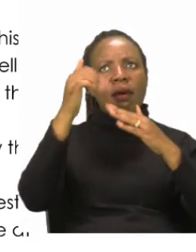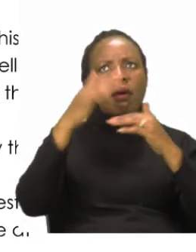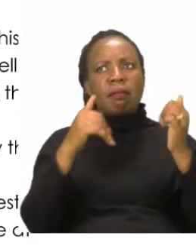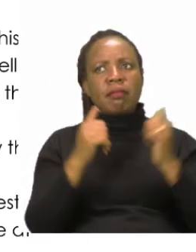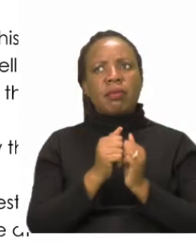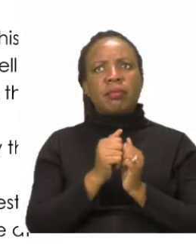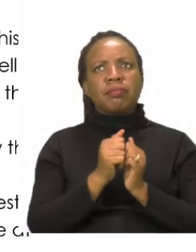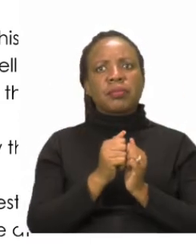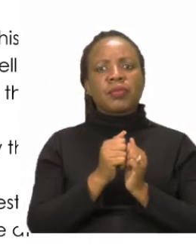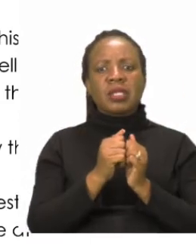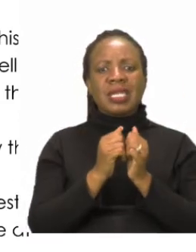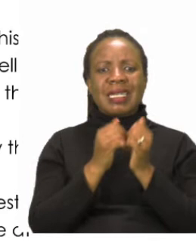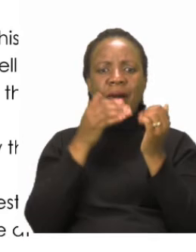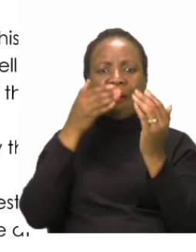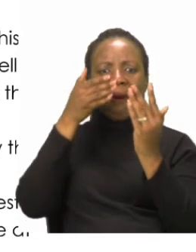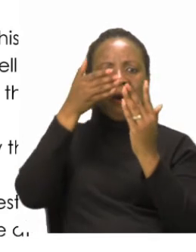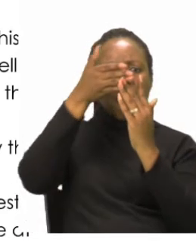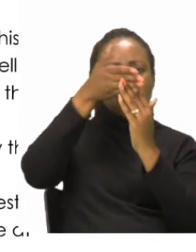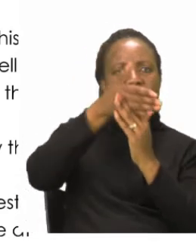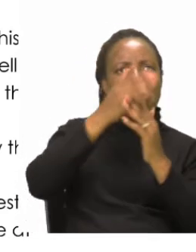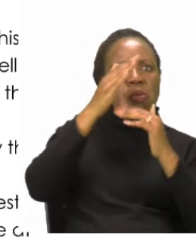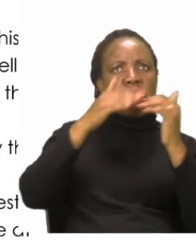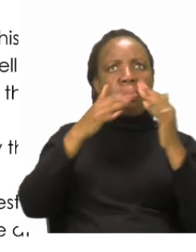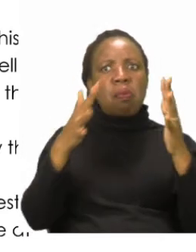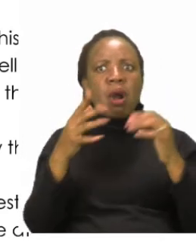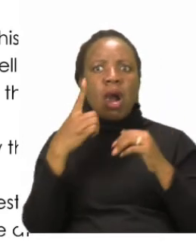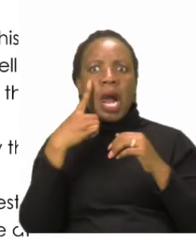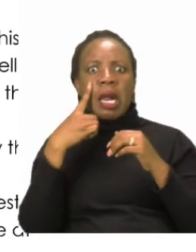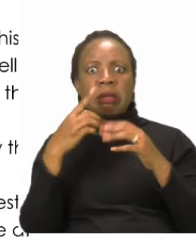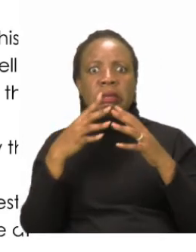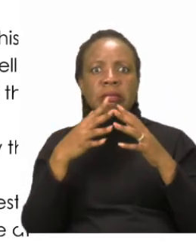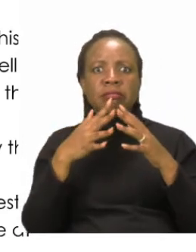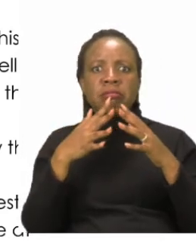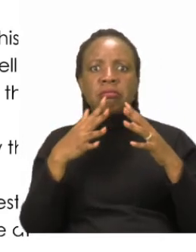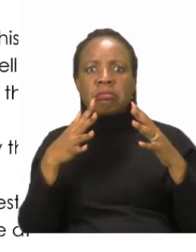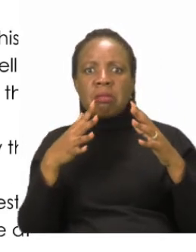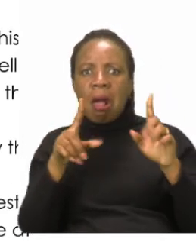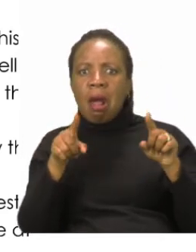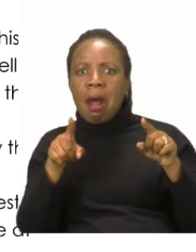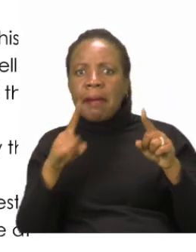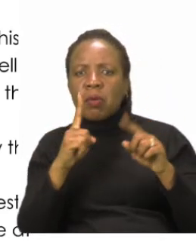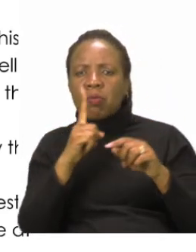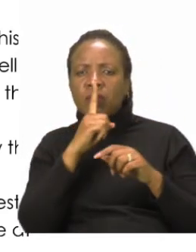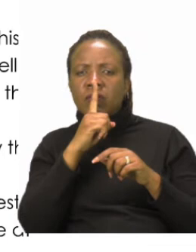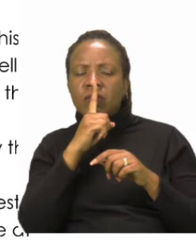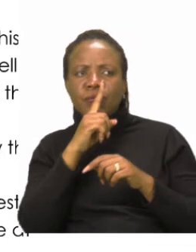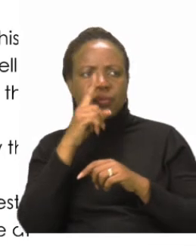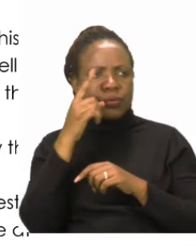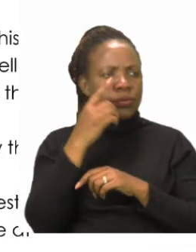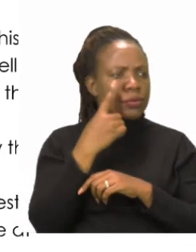huge giant sleeping inside. He quietly began to explore the castle. He found